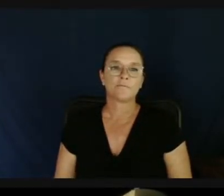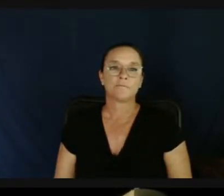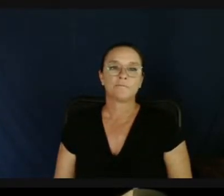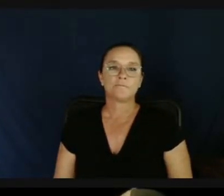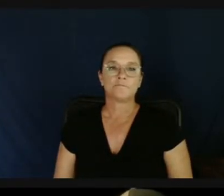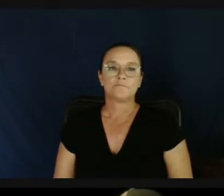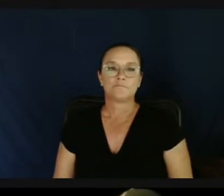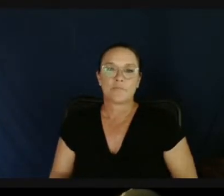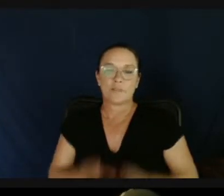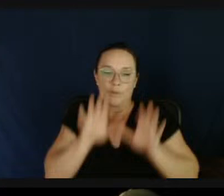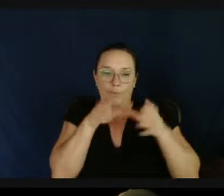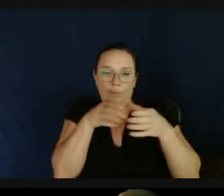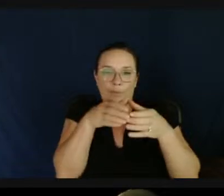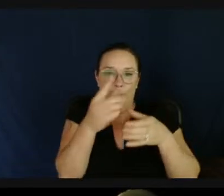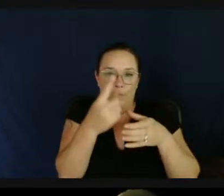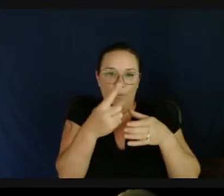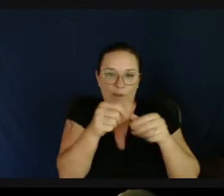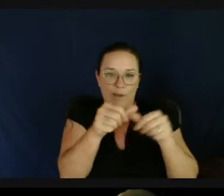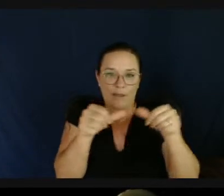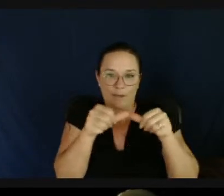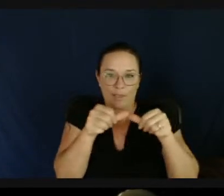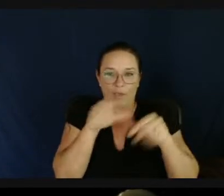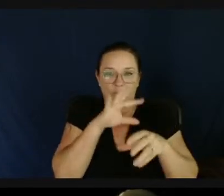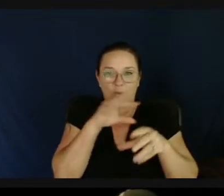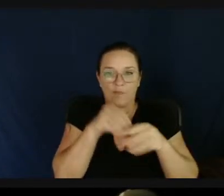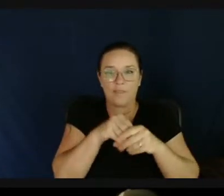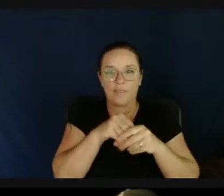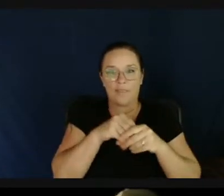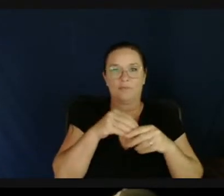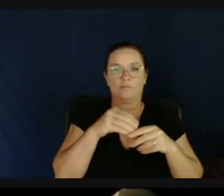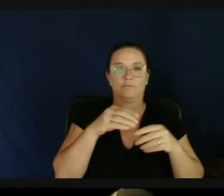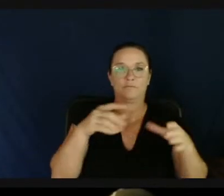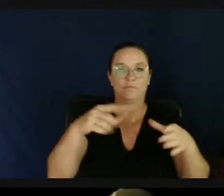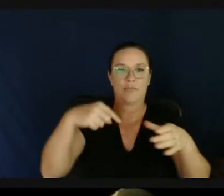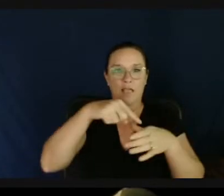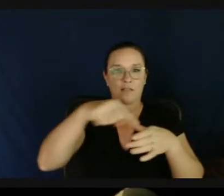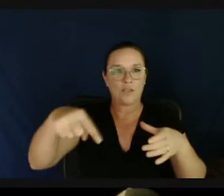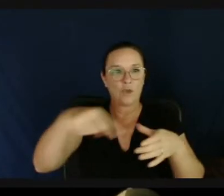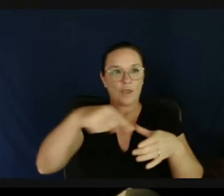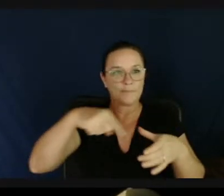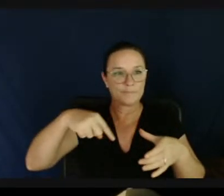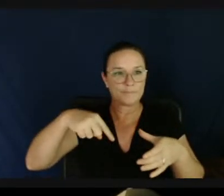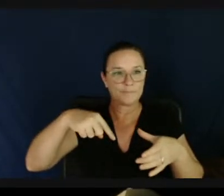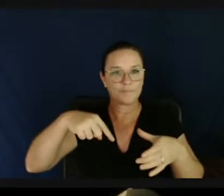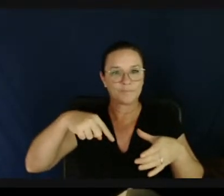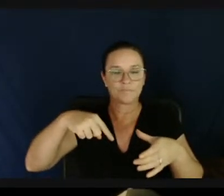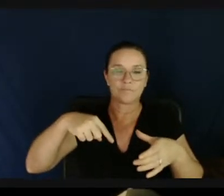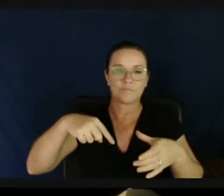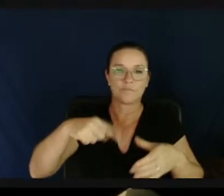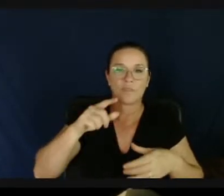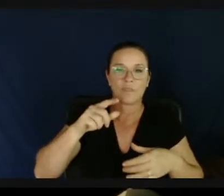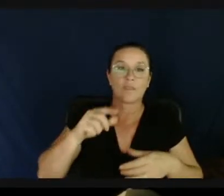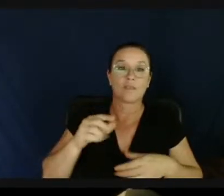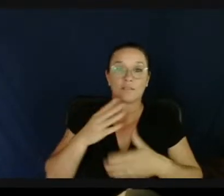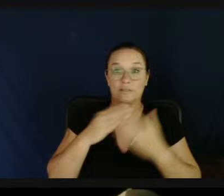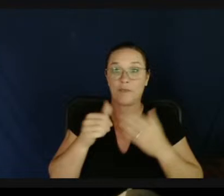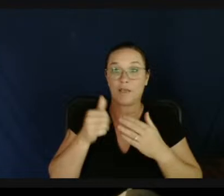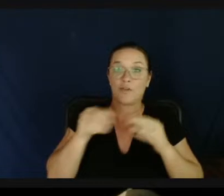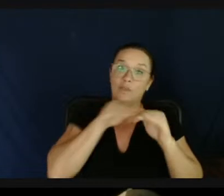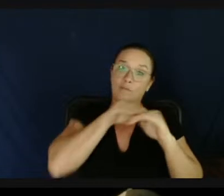largely contained to that one little corner of the caldera. And unlike the later stages of these episodes when lava will